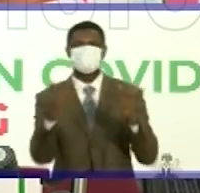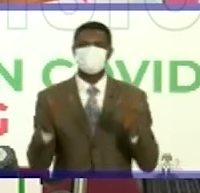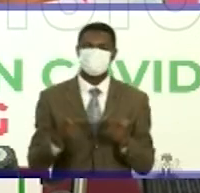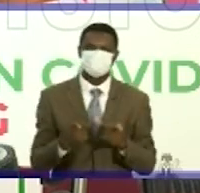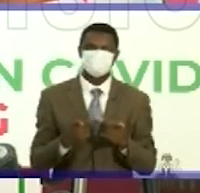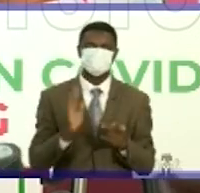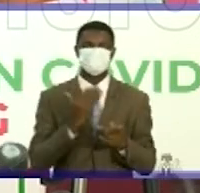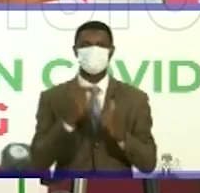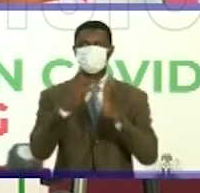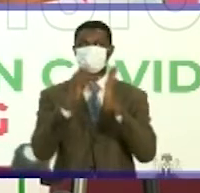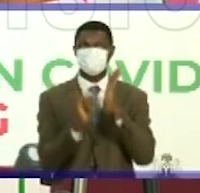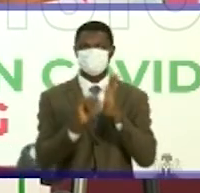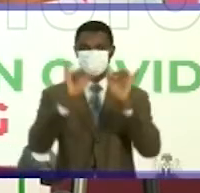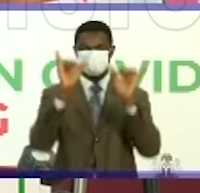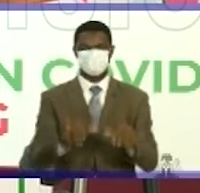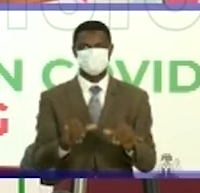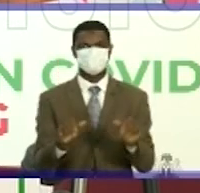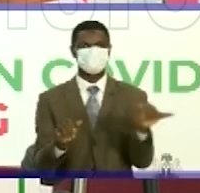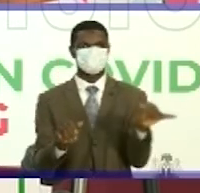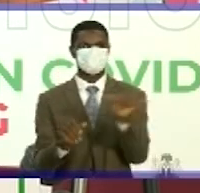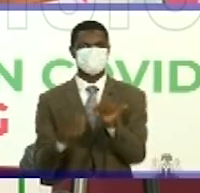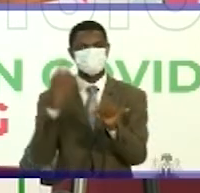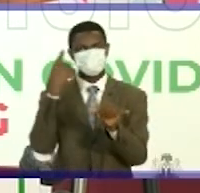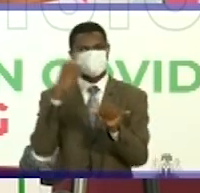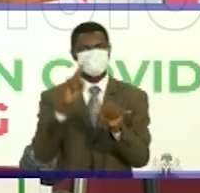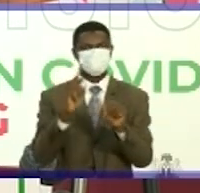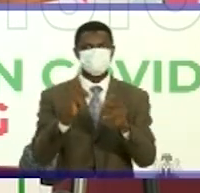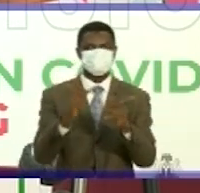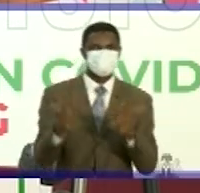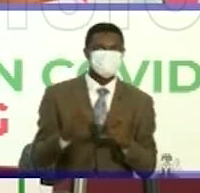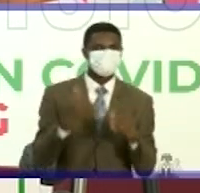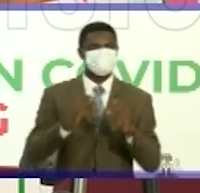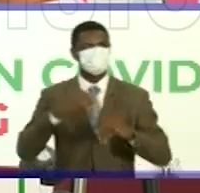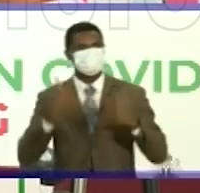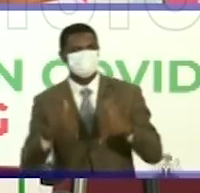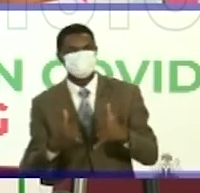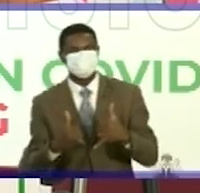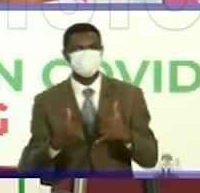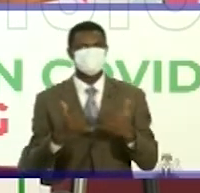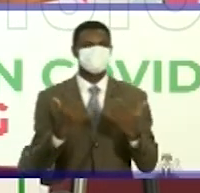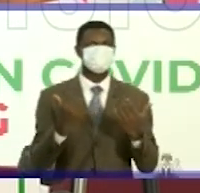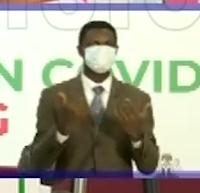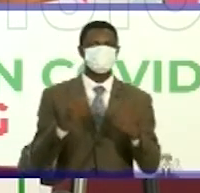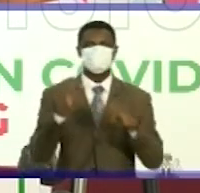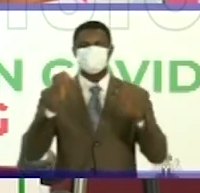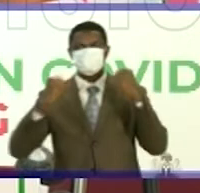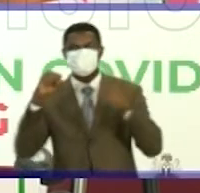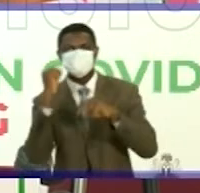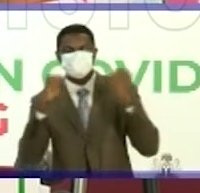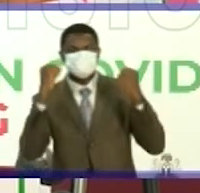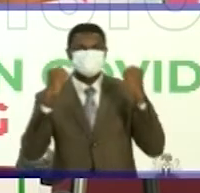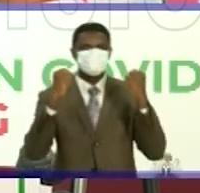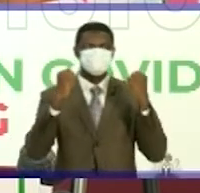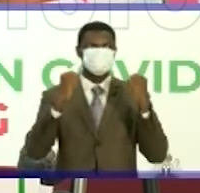same. For recreational parks / communal sports, restriction is removed on